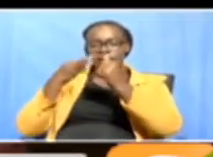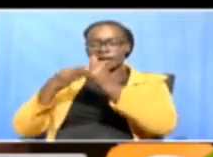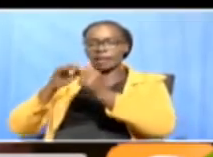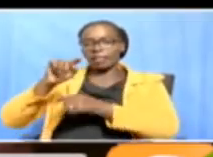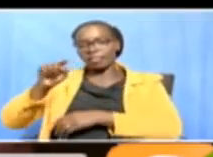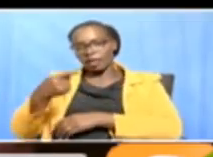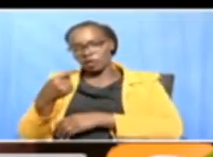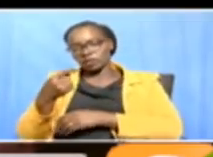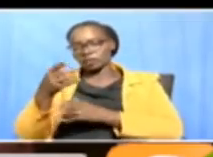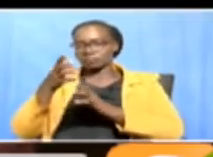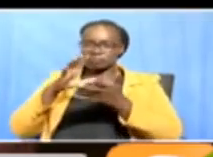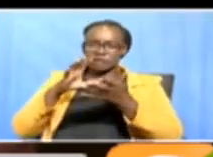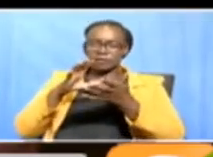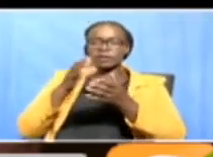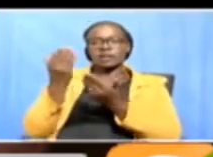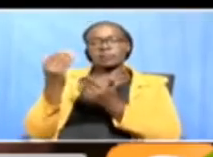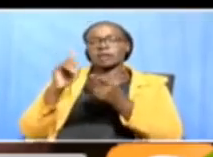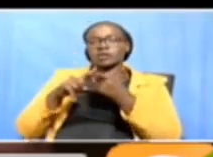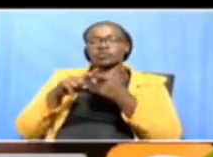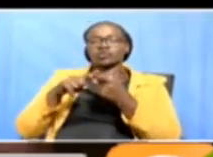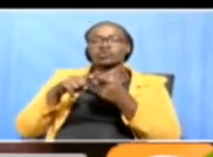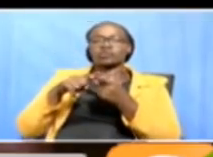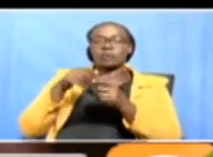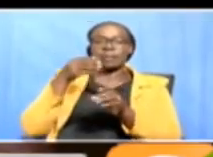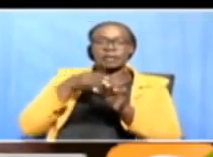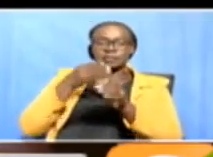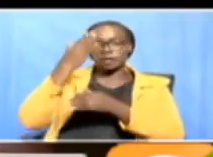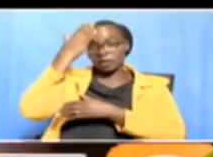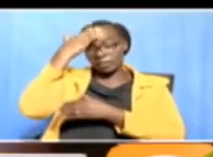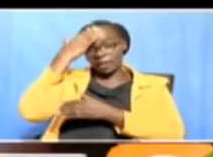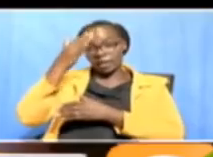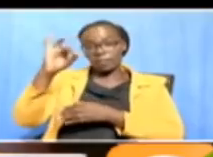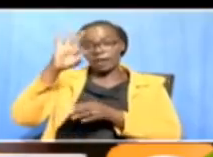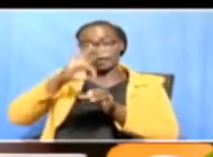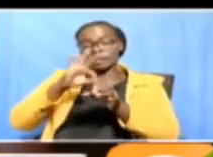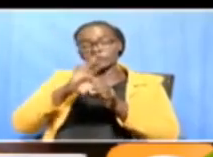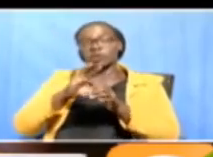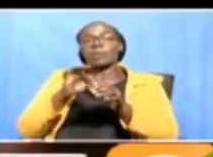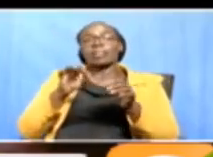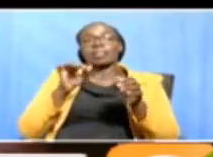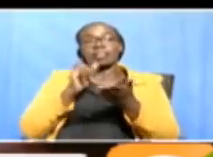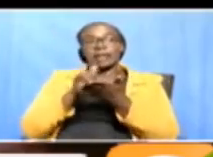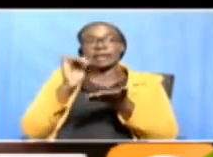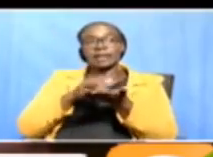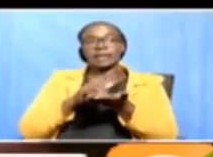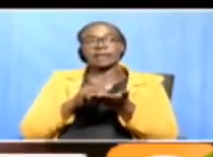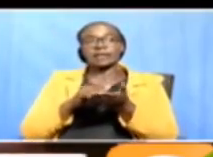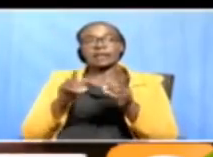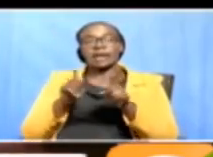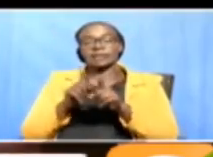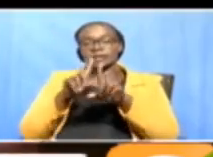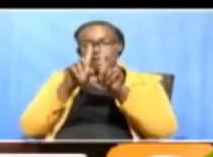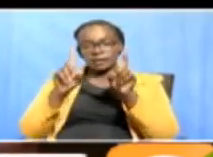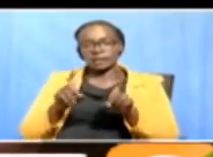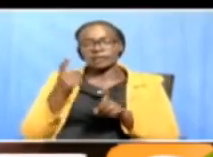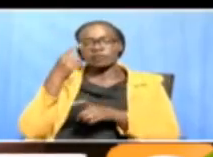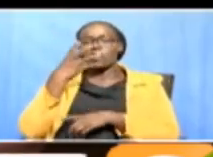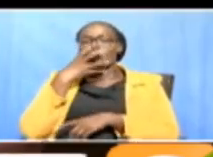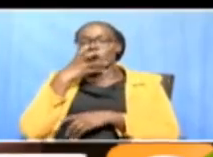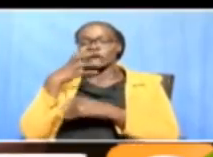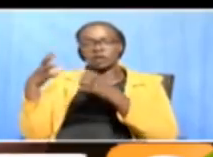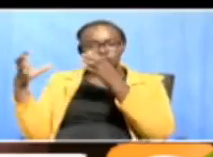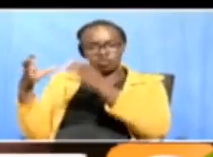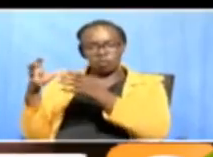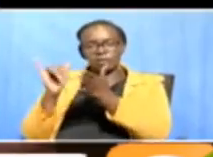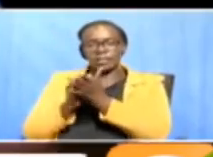388,000 thereabout voters expected to take part in the Monday's by-election. This again coming as a litmus test for the Orange Party that